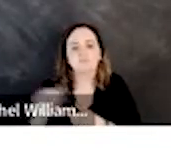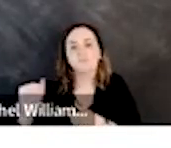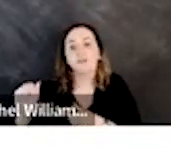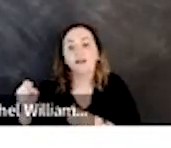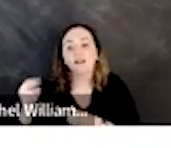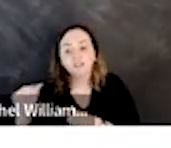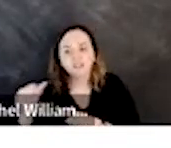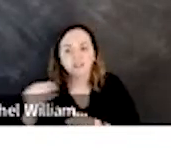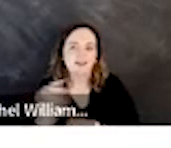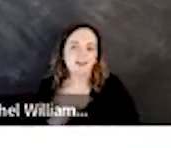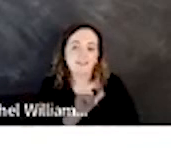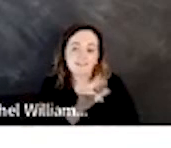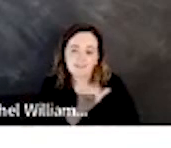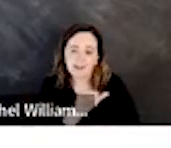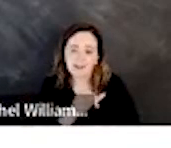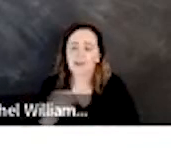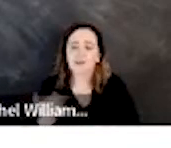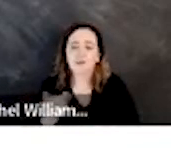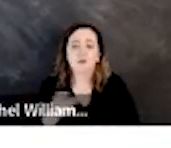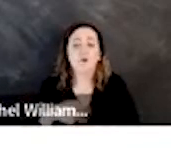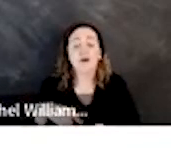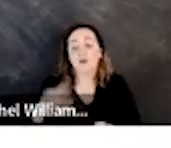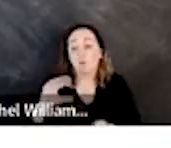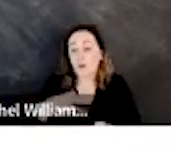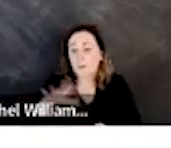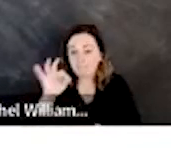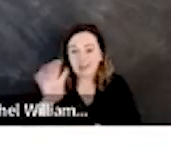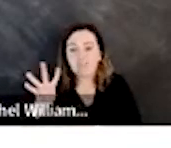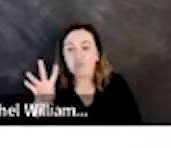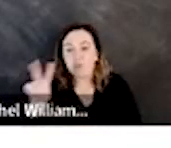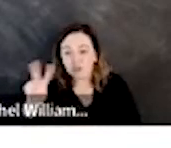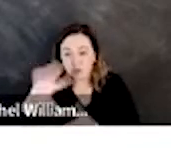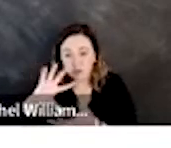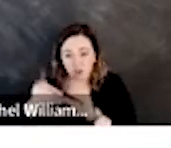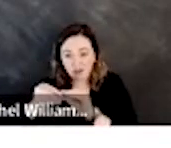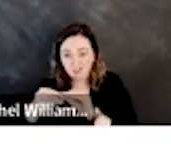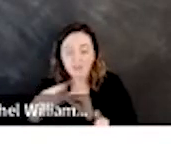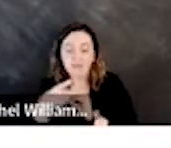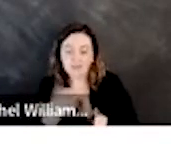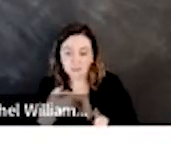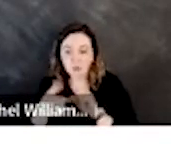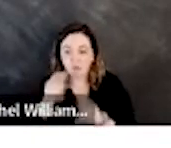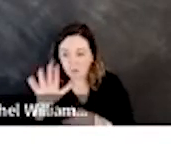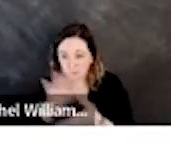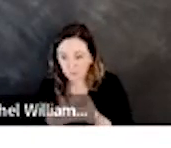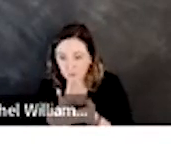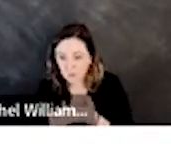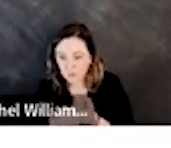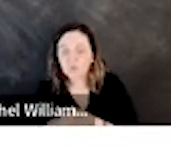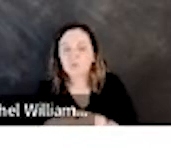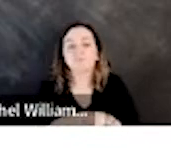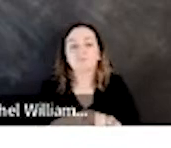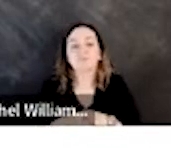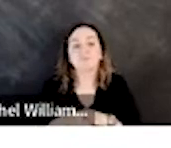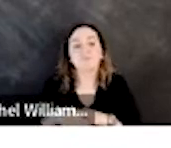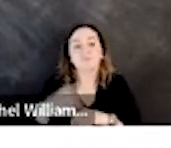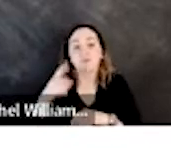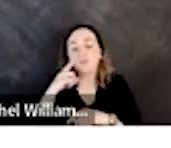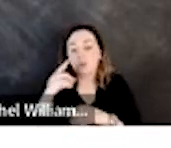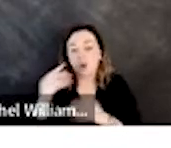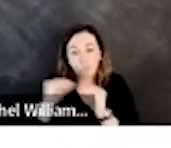and Dahlia are two of 42 students chosen to receive a Park Scholarship this year from more